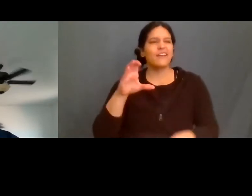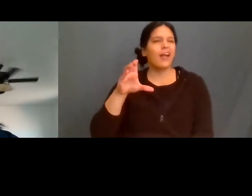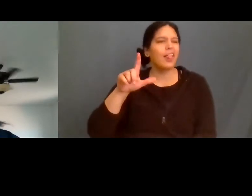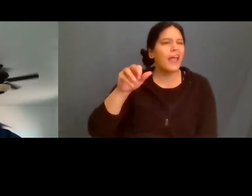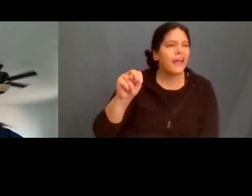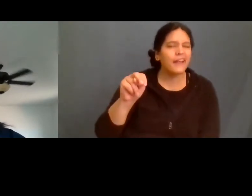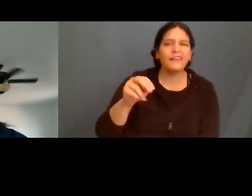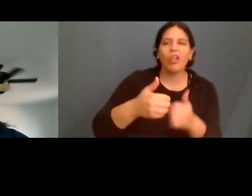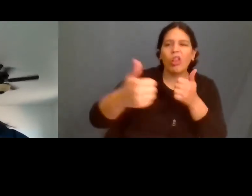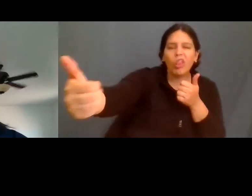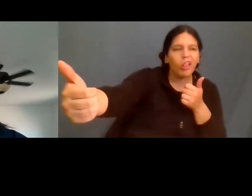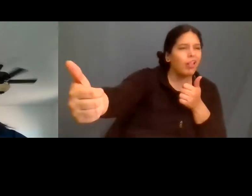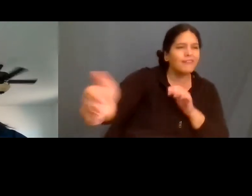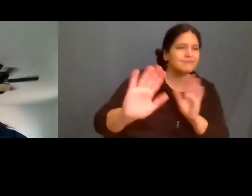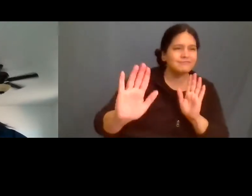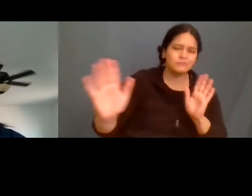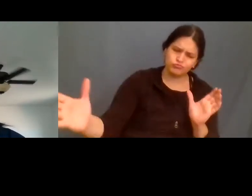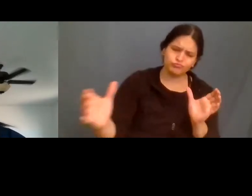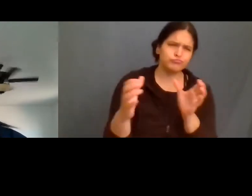grandma. So,